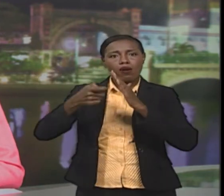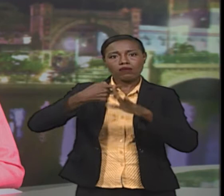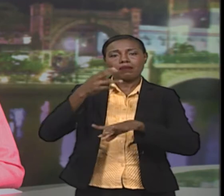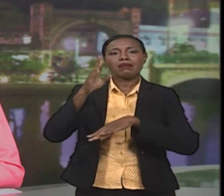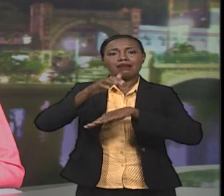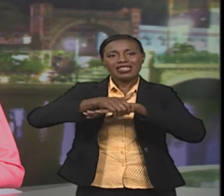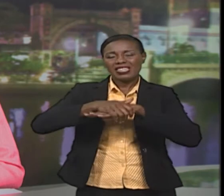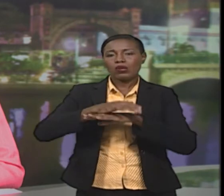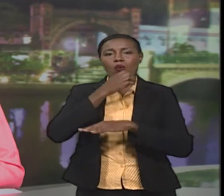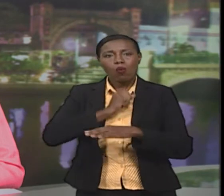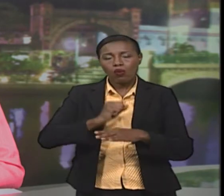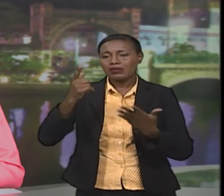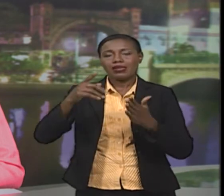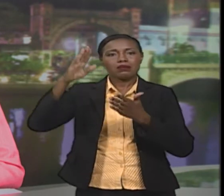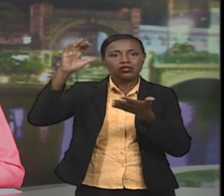July.